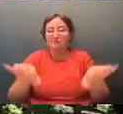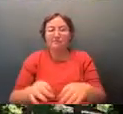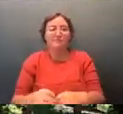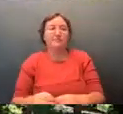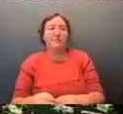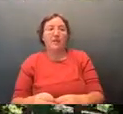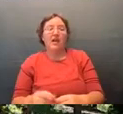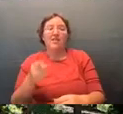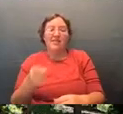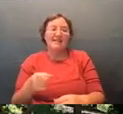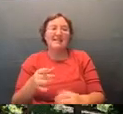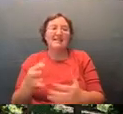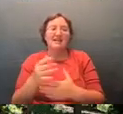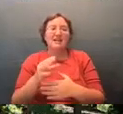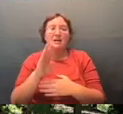of